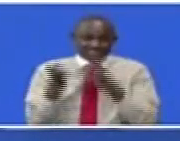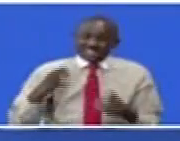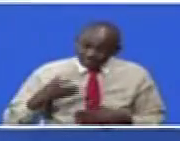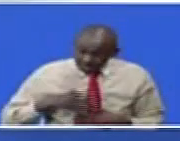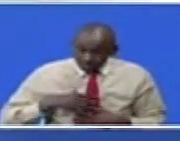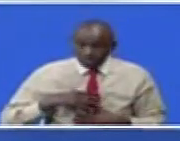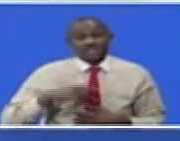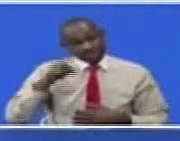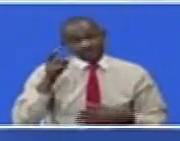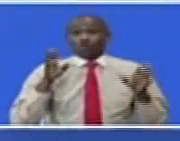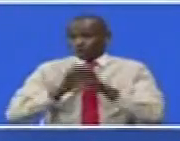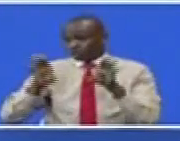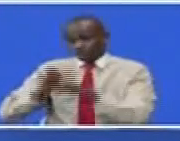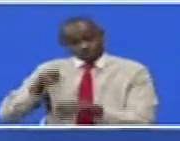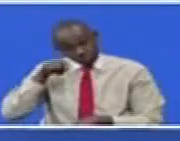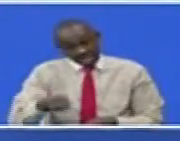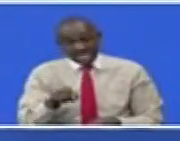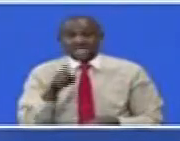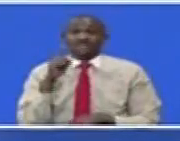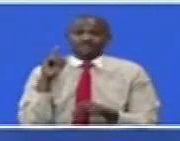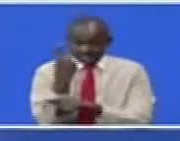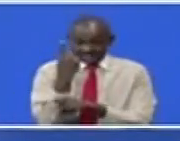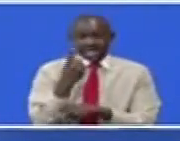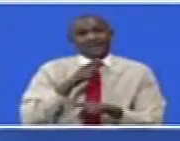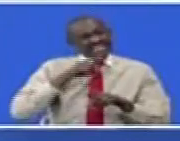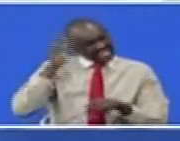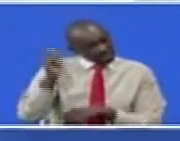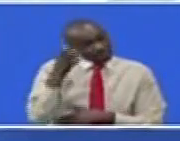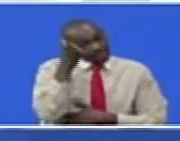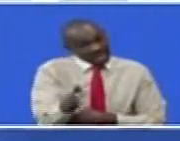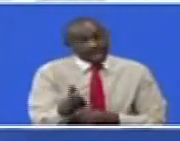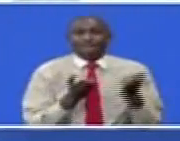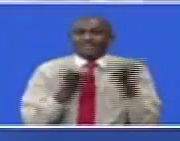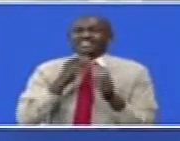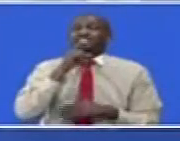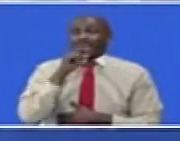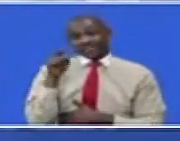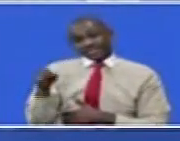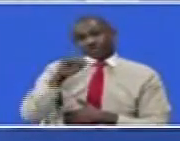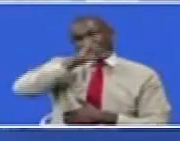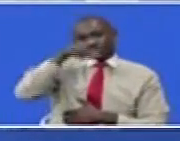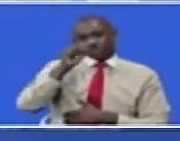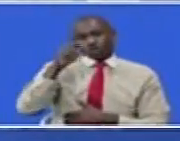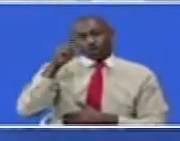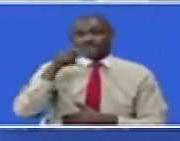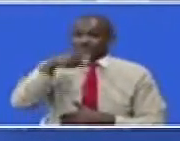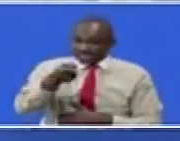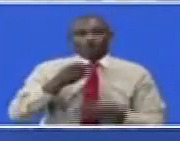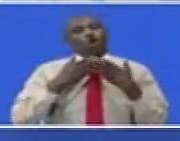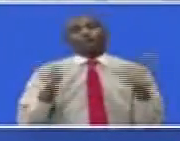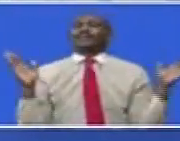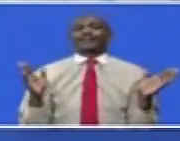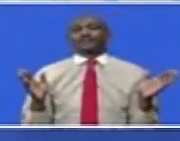keep their businesses closed, within Nairobi's Central Business District, businessman John Wahome defiantly remains